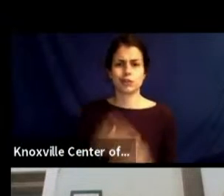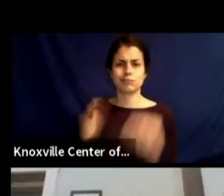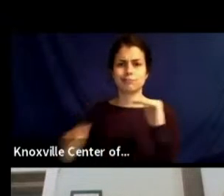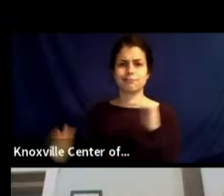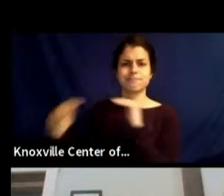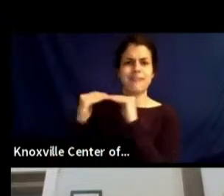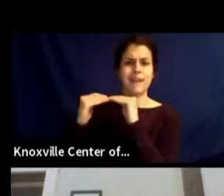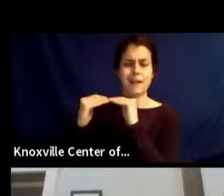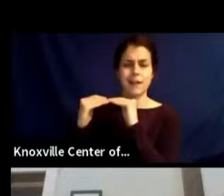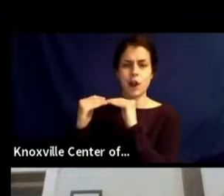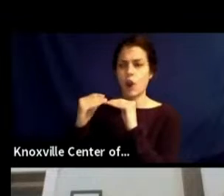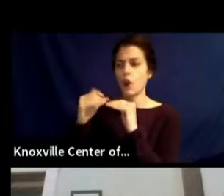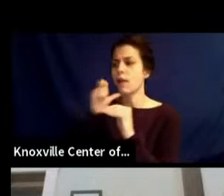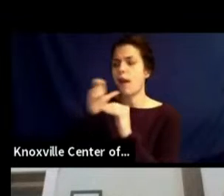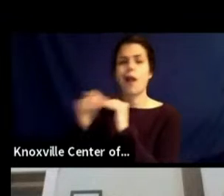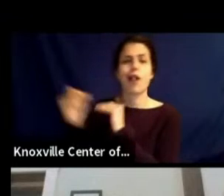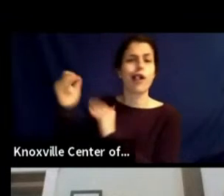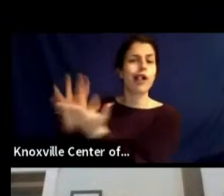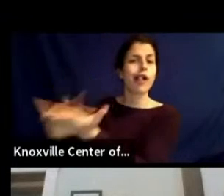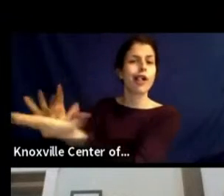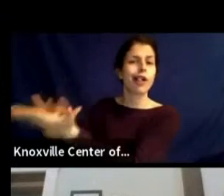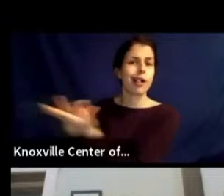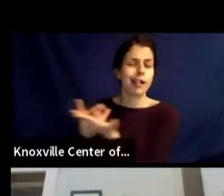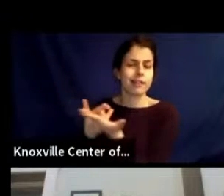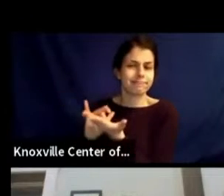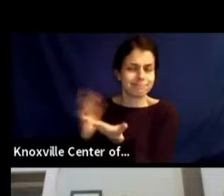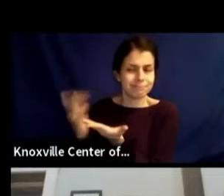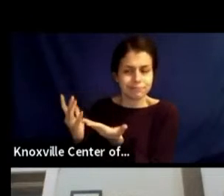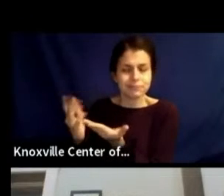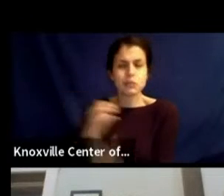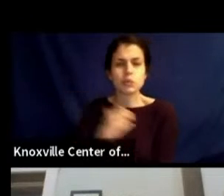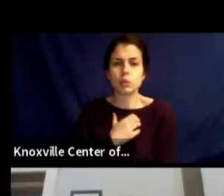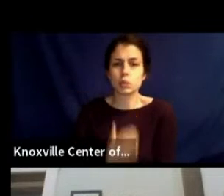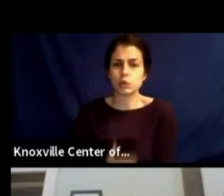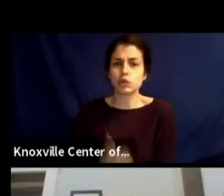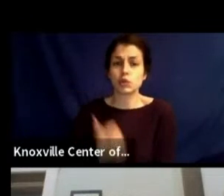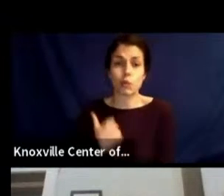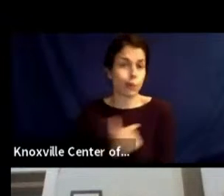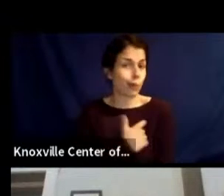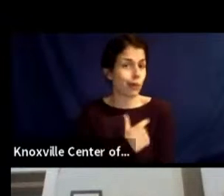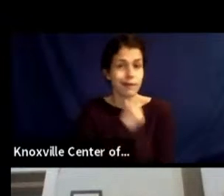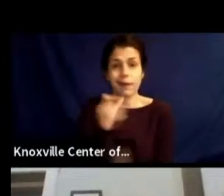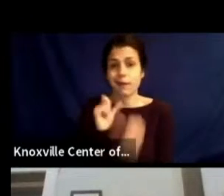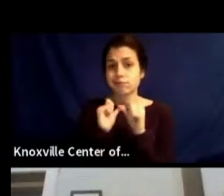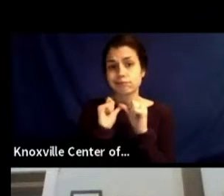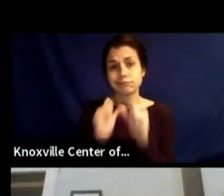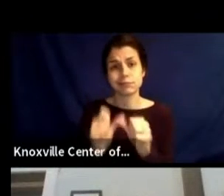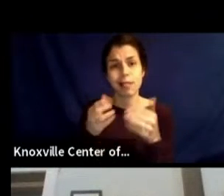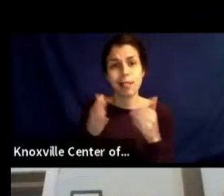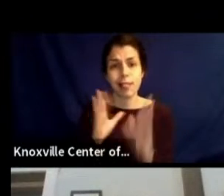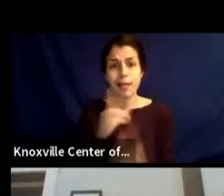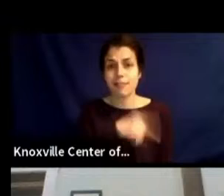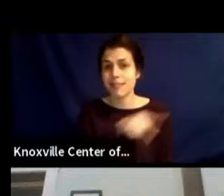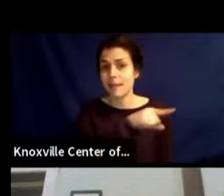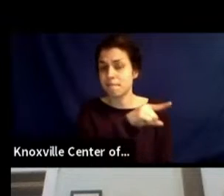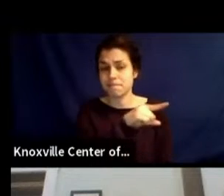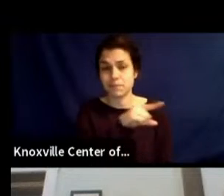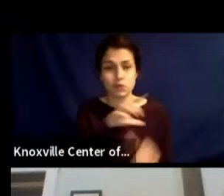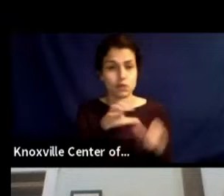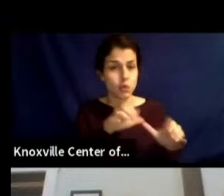fair and wish that we would not continue this and instead let them try to do the best they